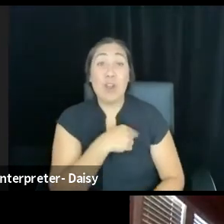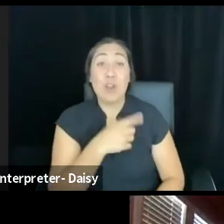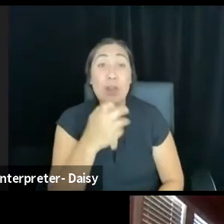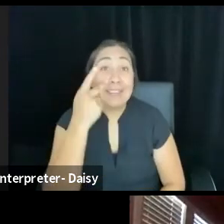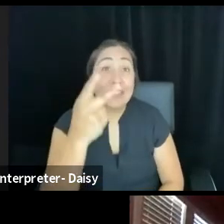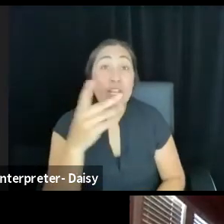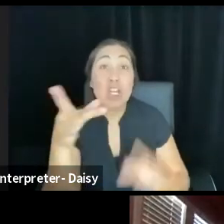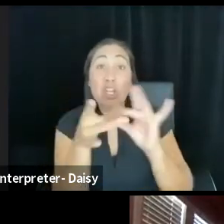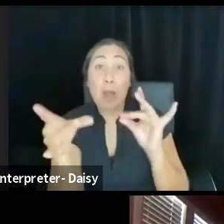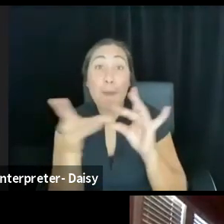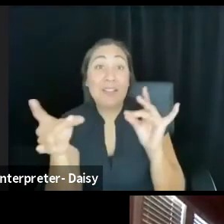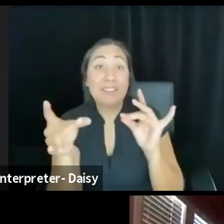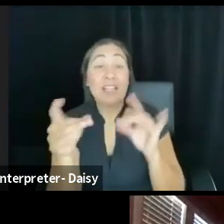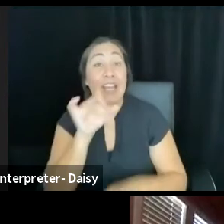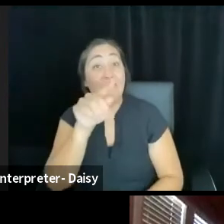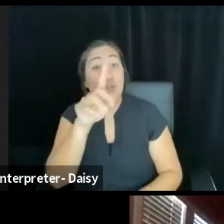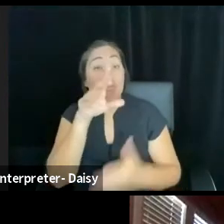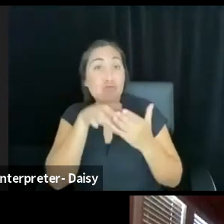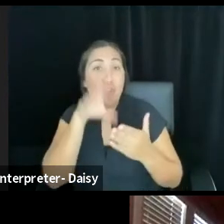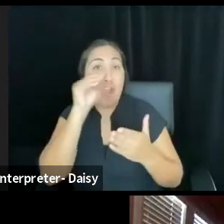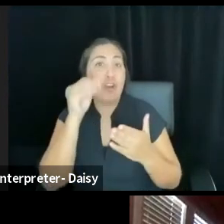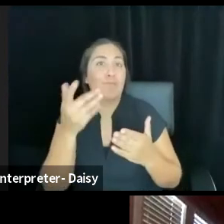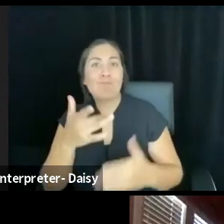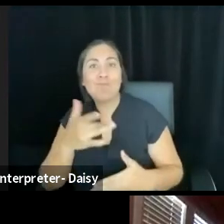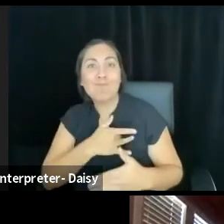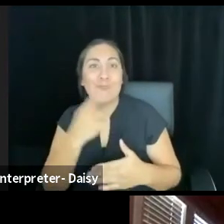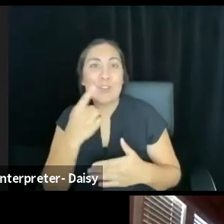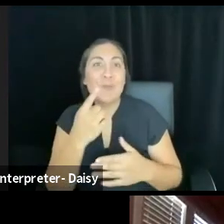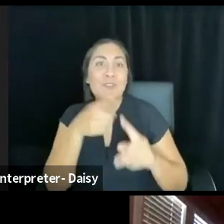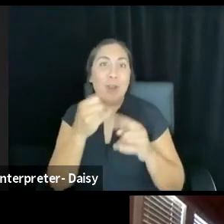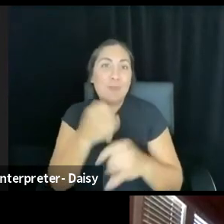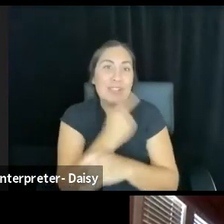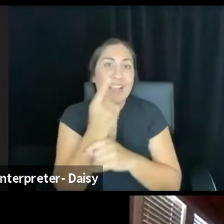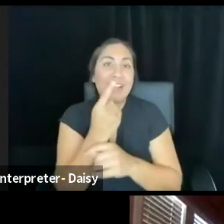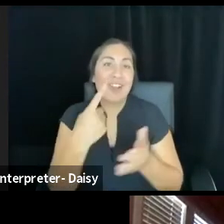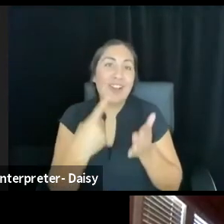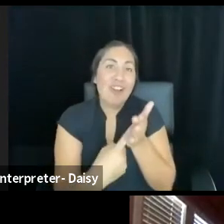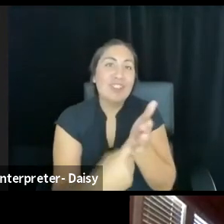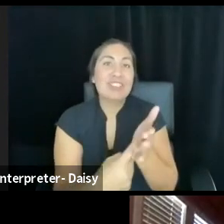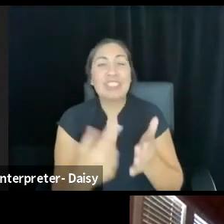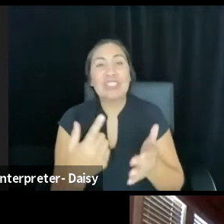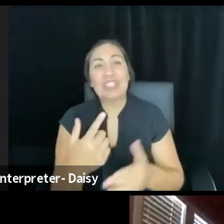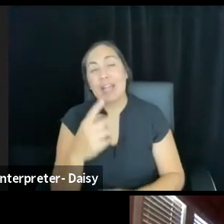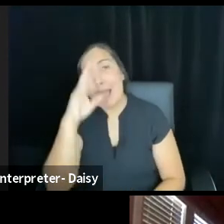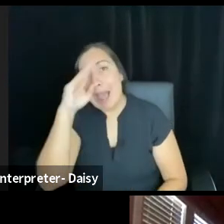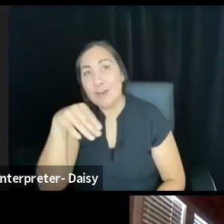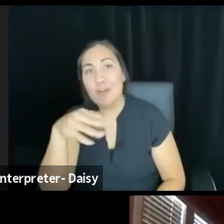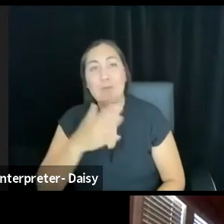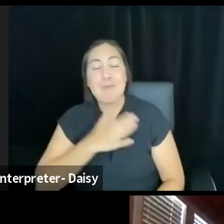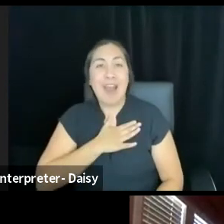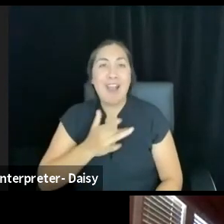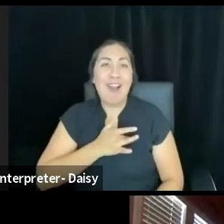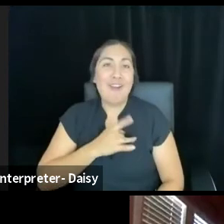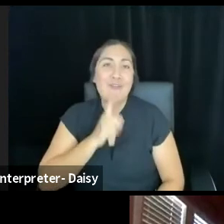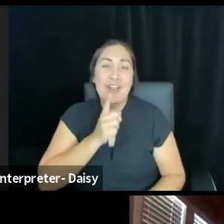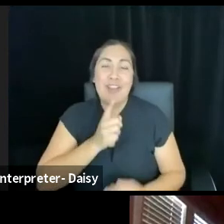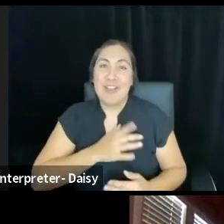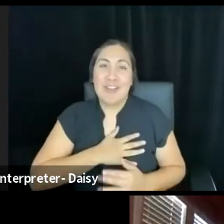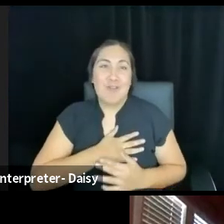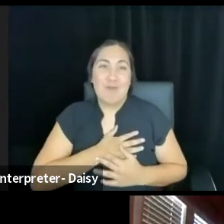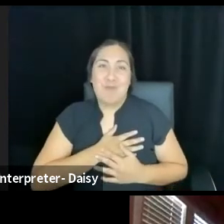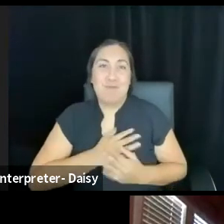today's conversation, and I know my heart is so full right now, and you want to support arts